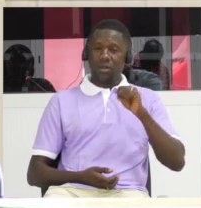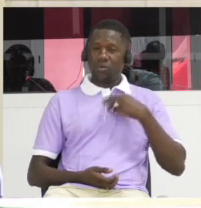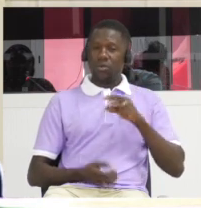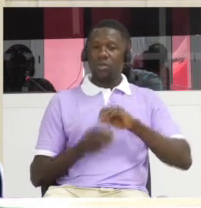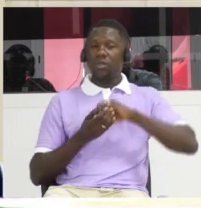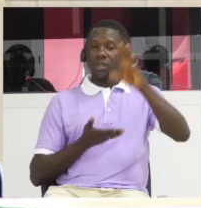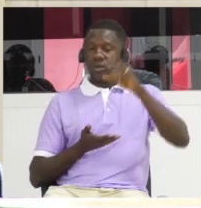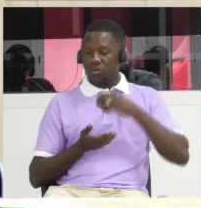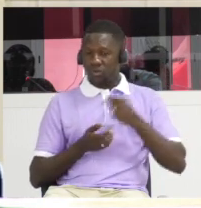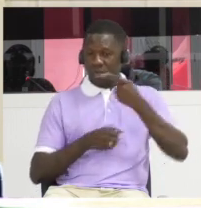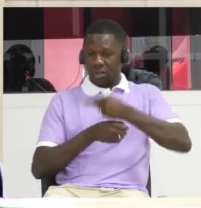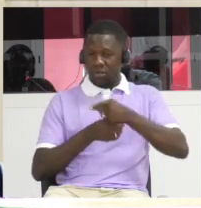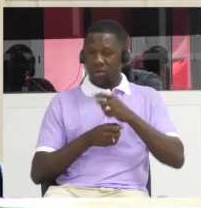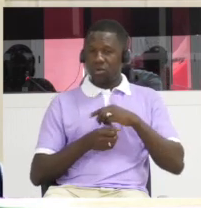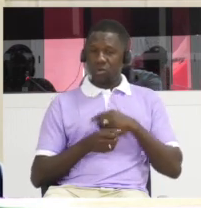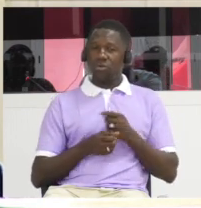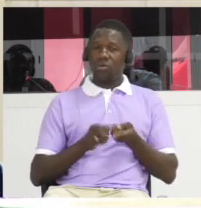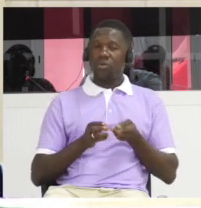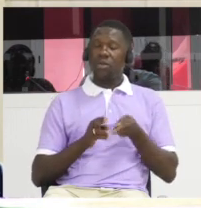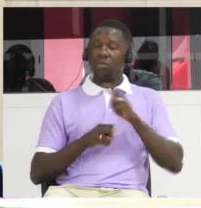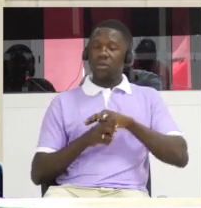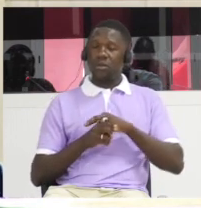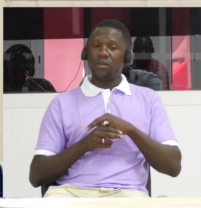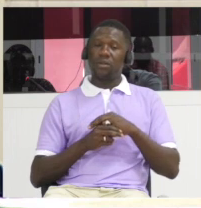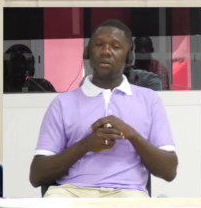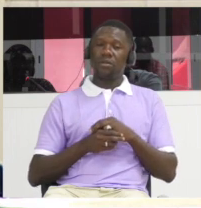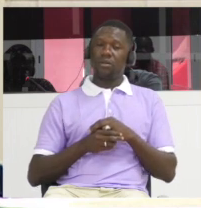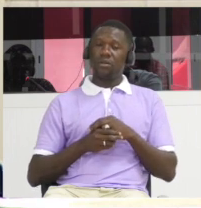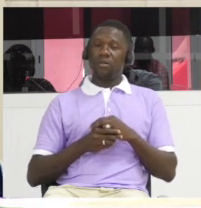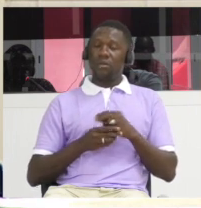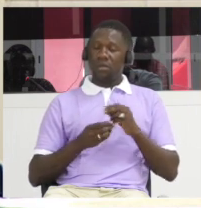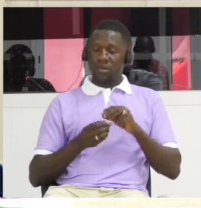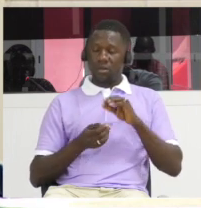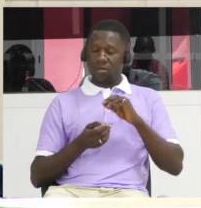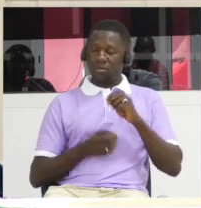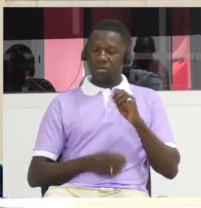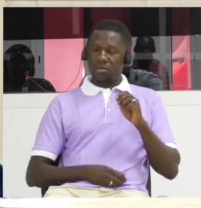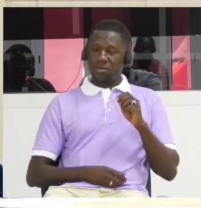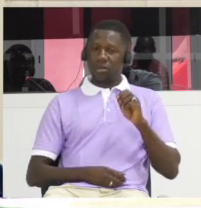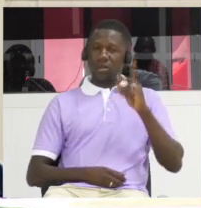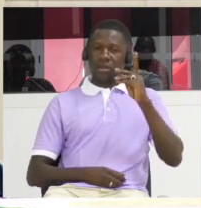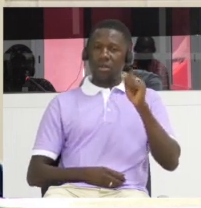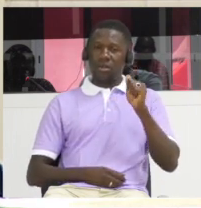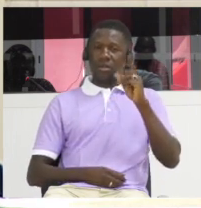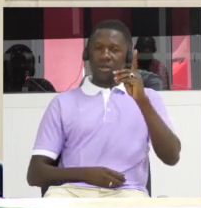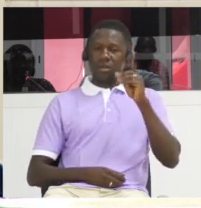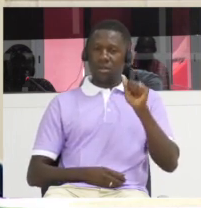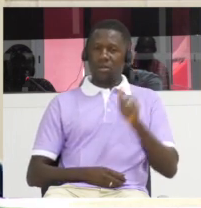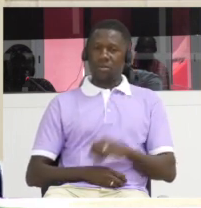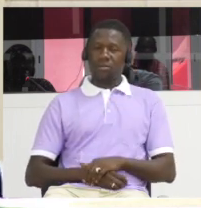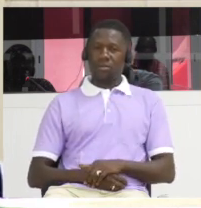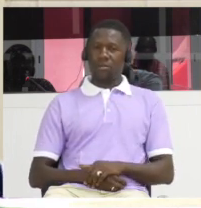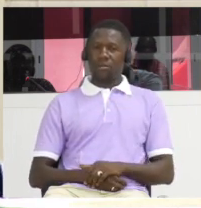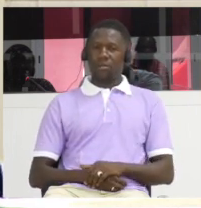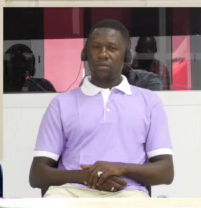I think Sani Abacha wanted him out of Nigeria because he was a known coup